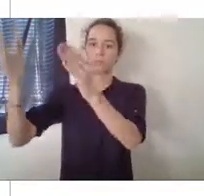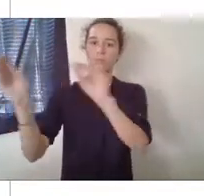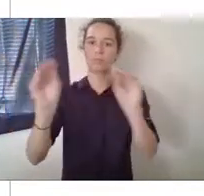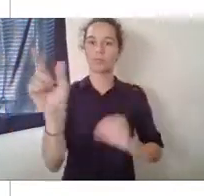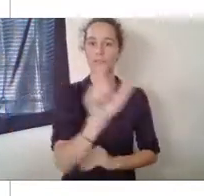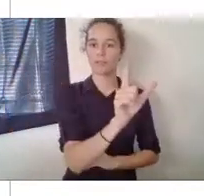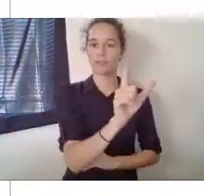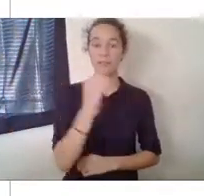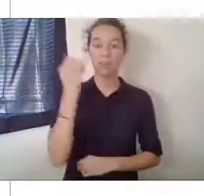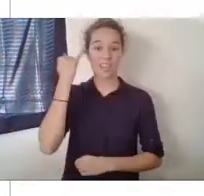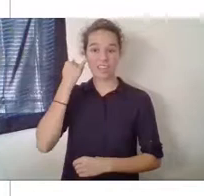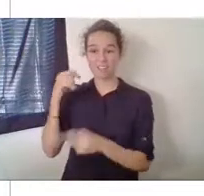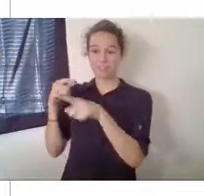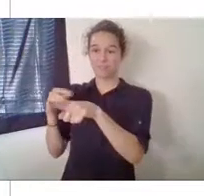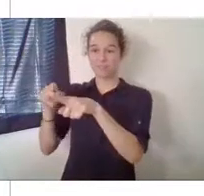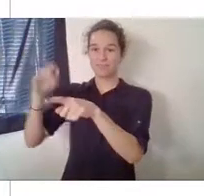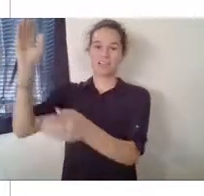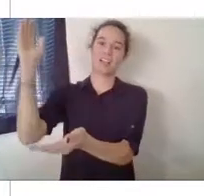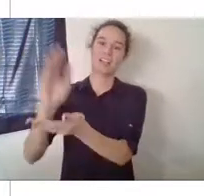Never use your fingers at your audience.